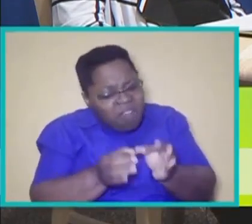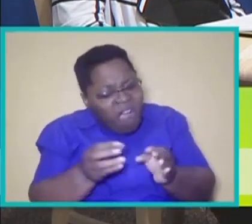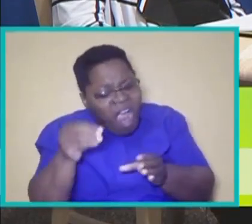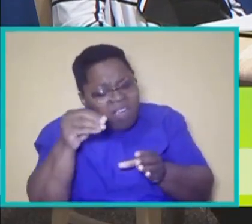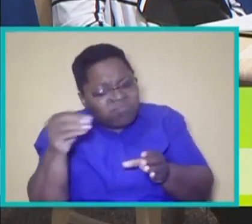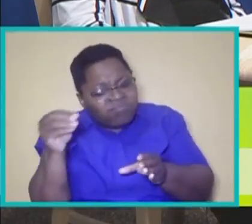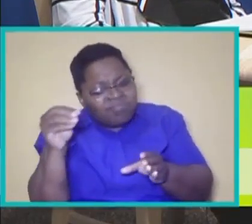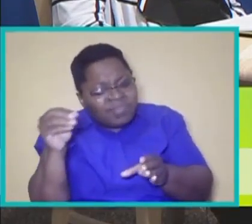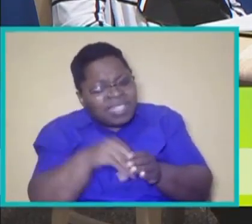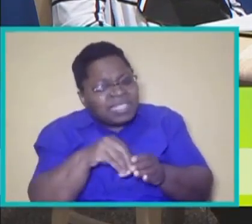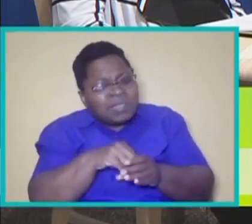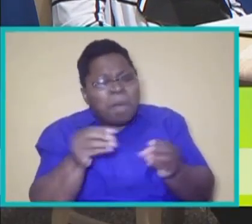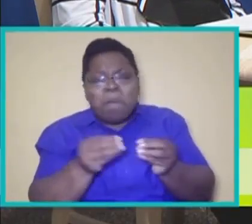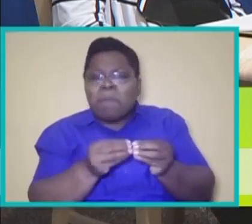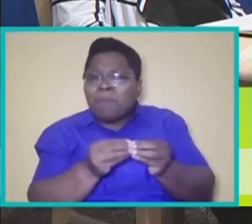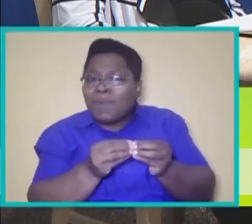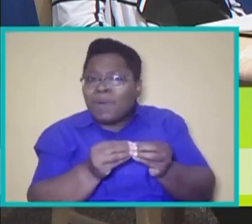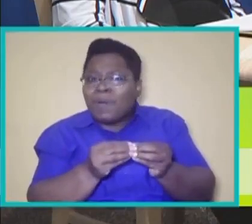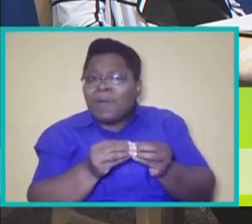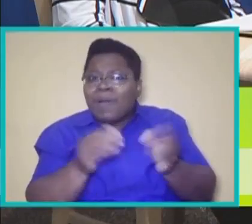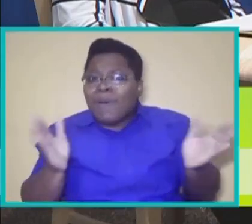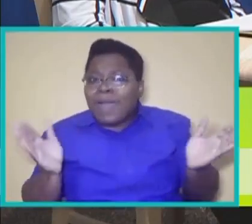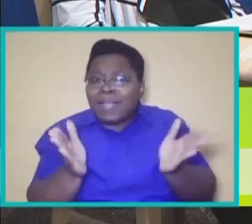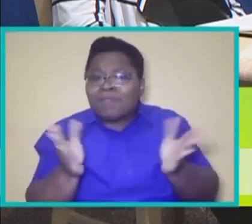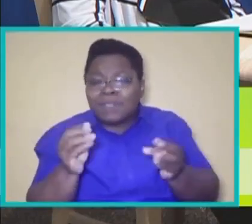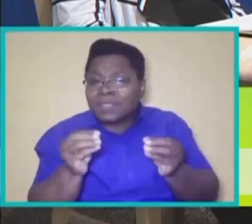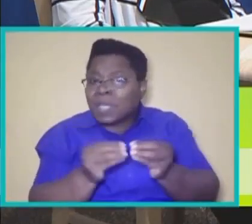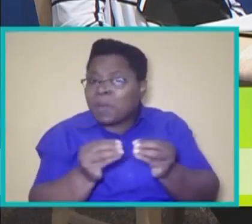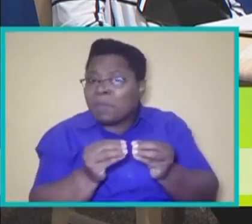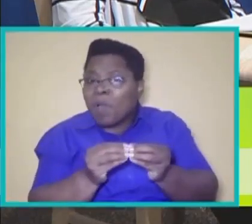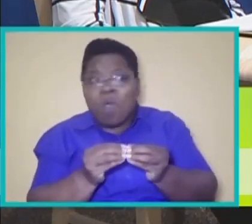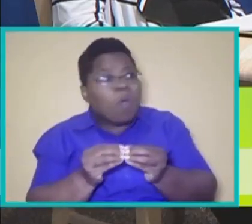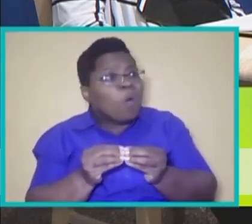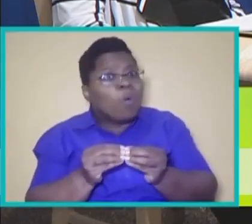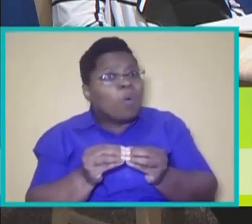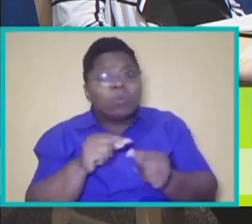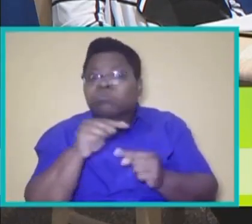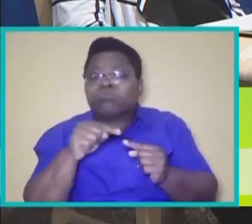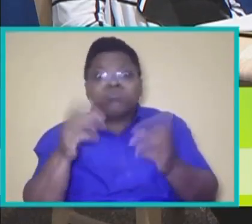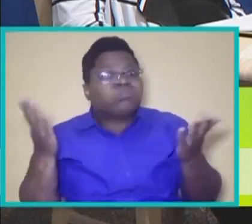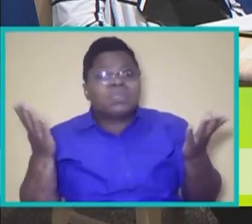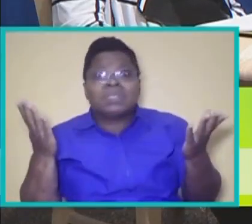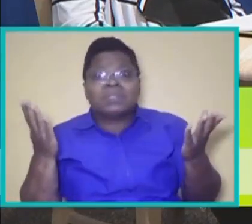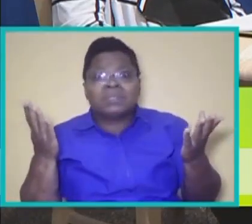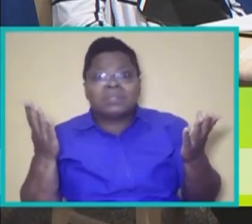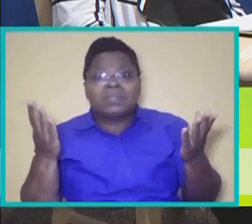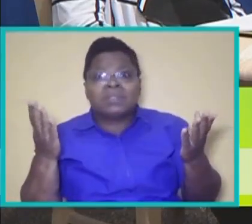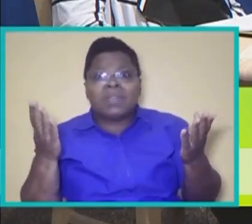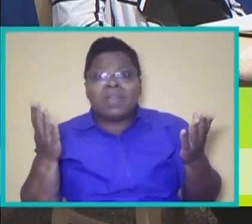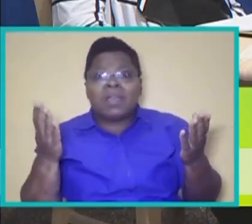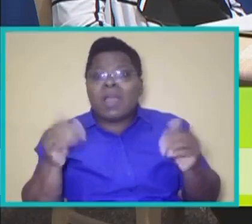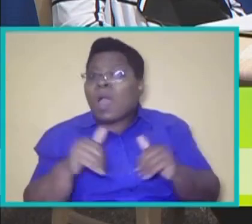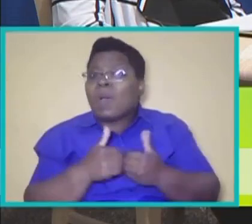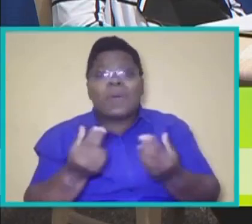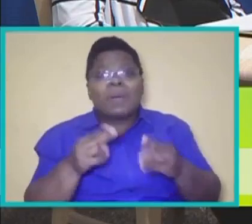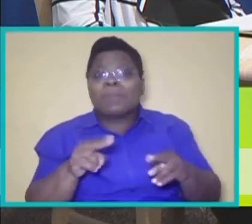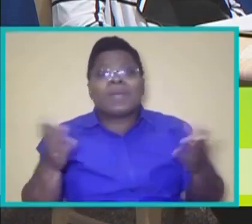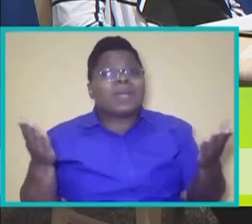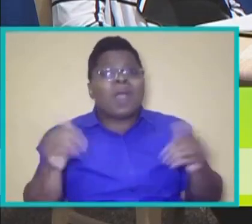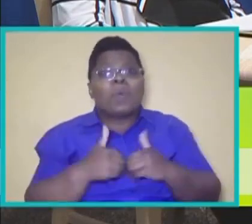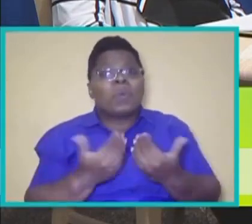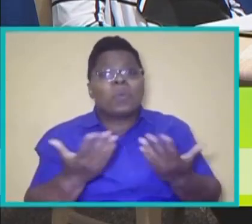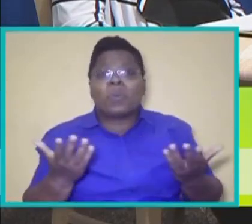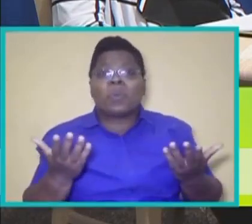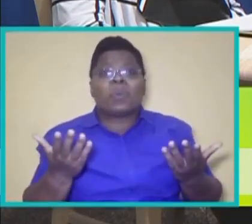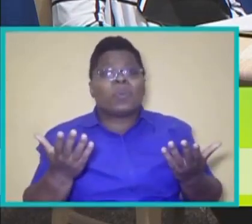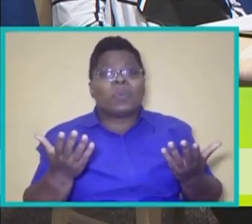emphasize something that is already there a little more, what do you de-emphasize? How does that even out? Let me just take a quick stab,